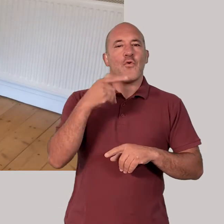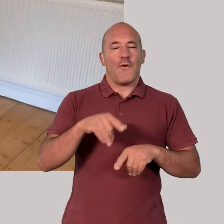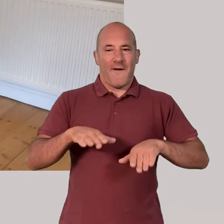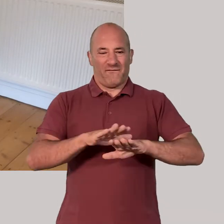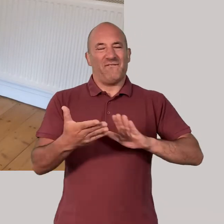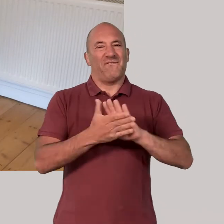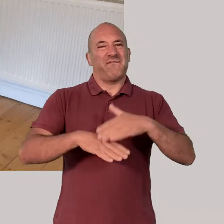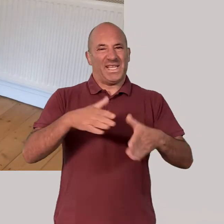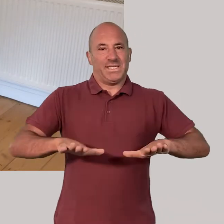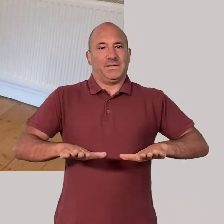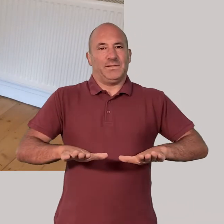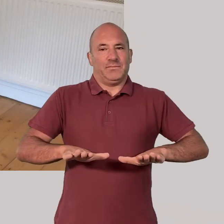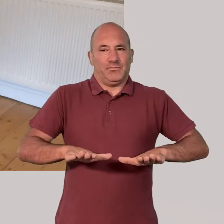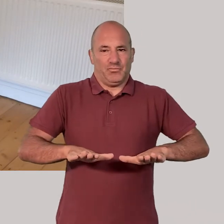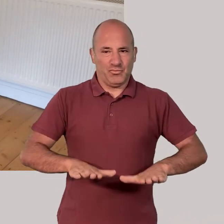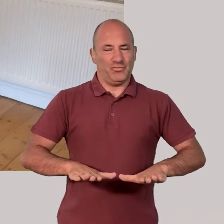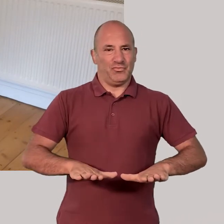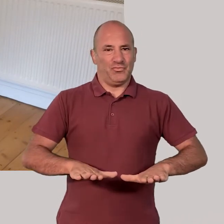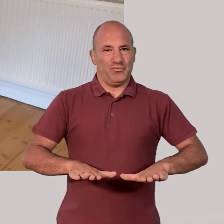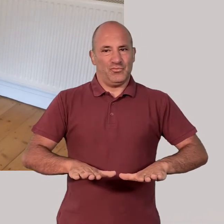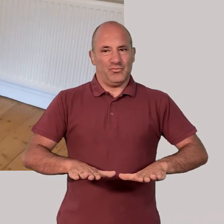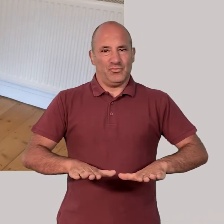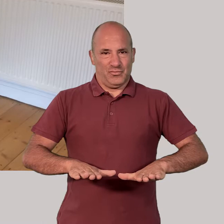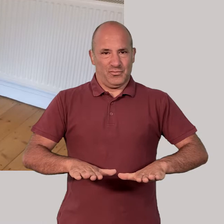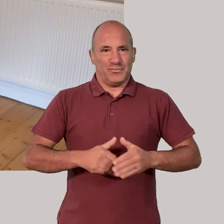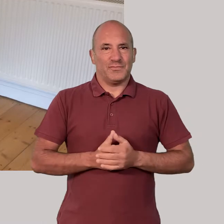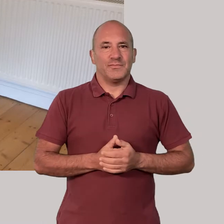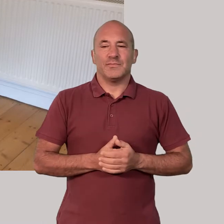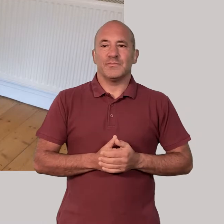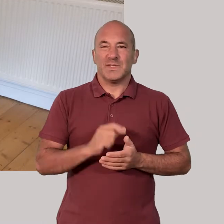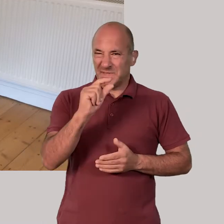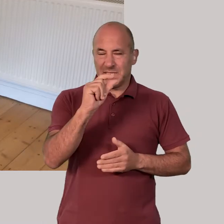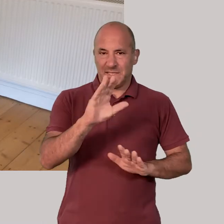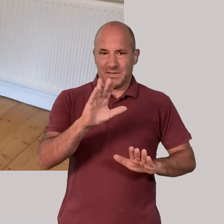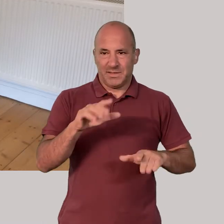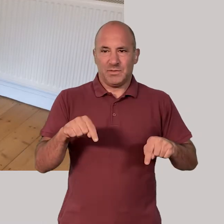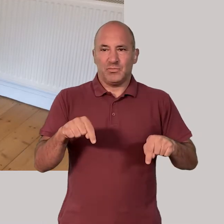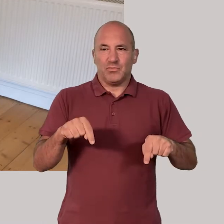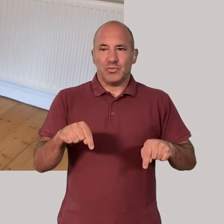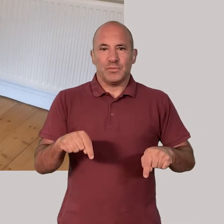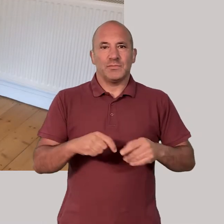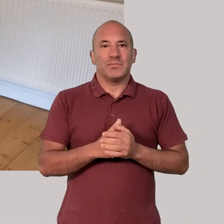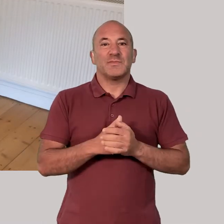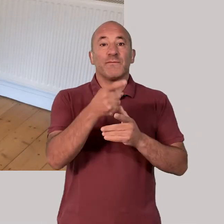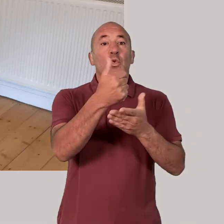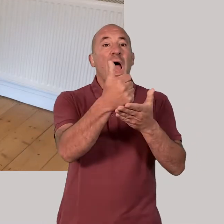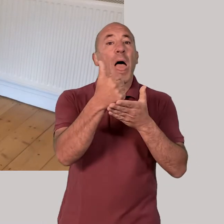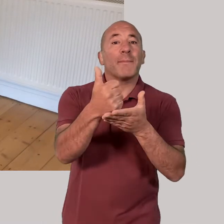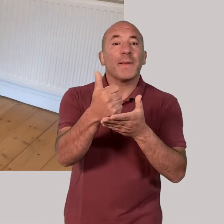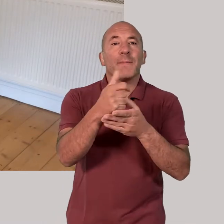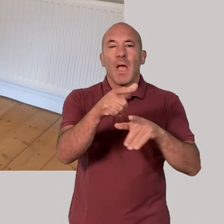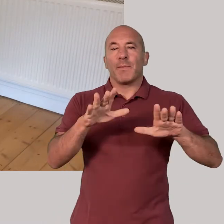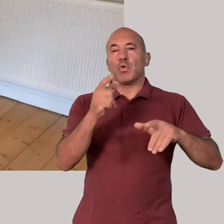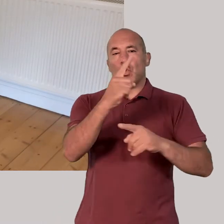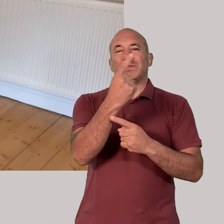And as we've done before, just send your feet or press your feet down a little bit. And if you're